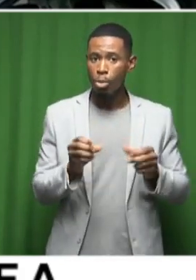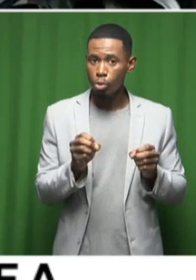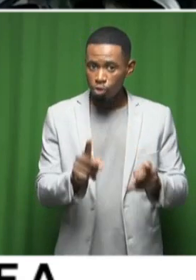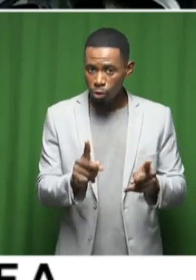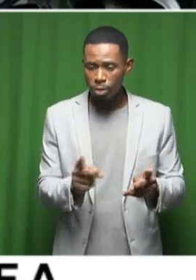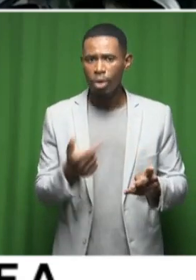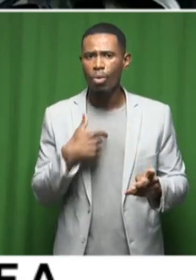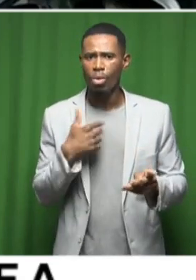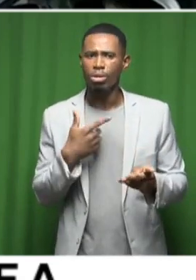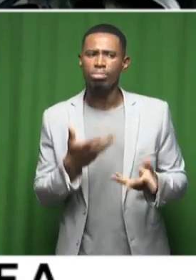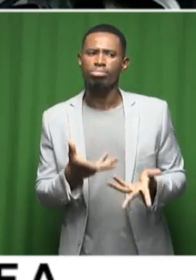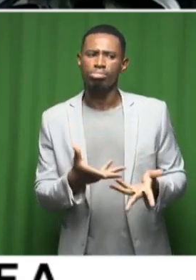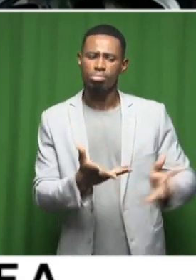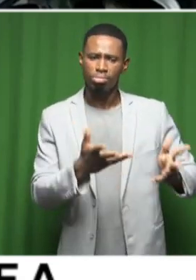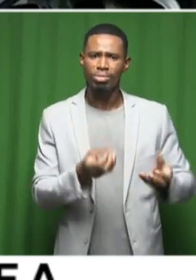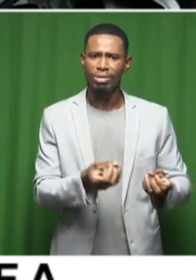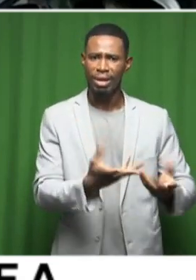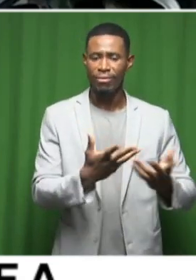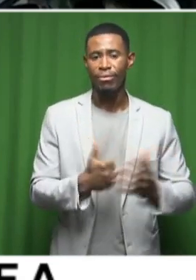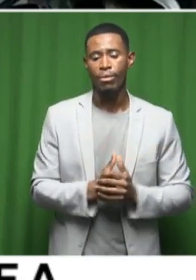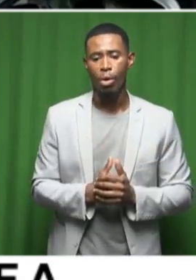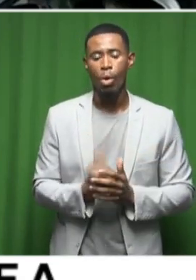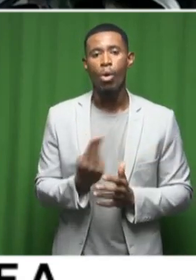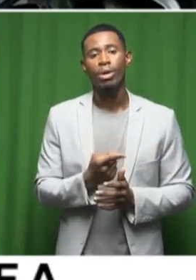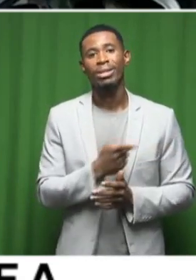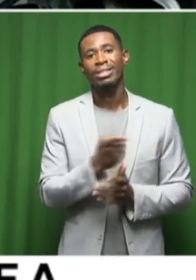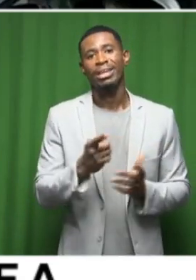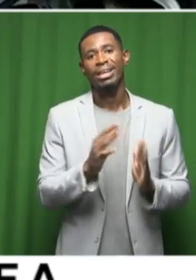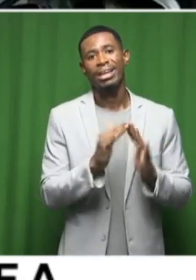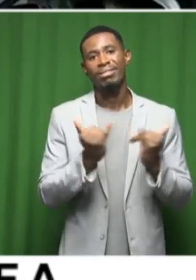course, the biggest need for those